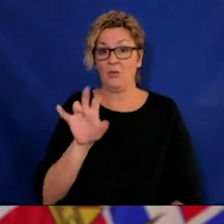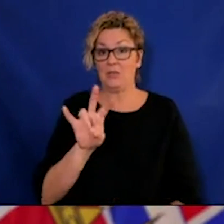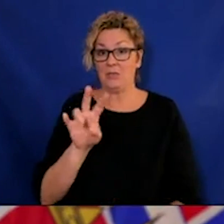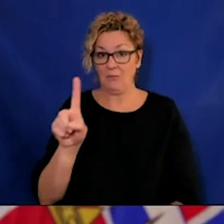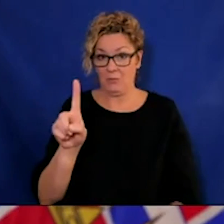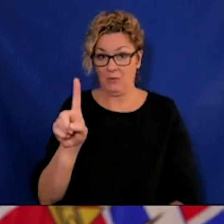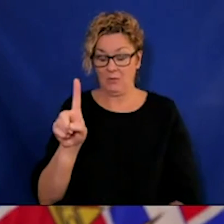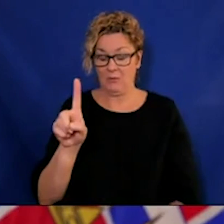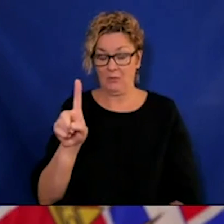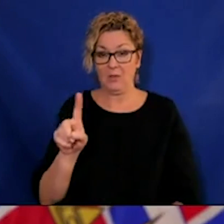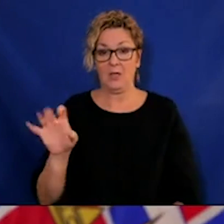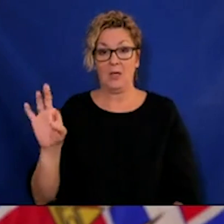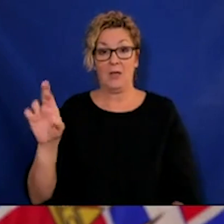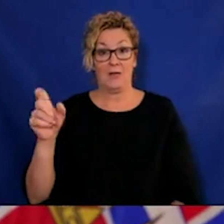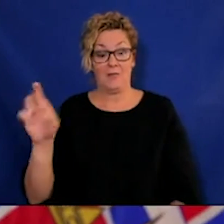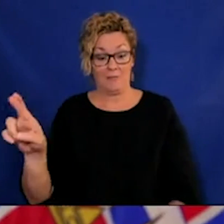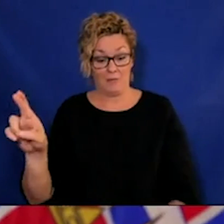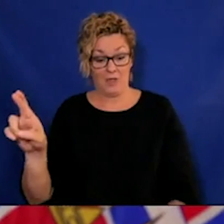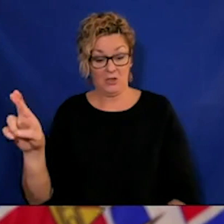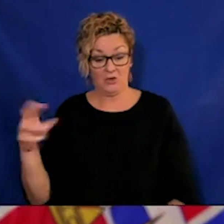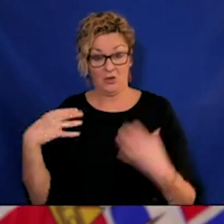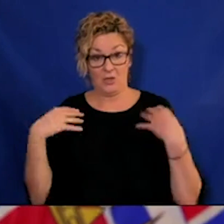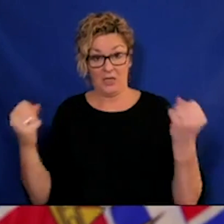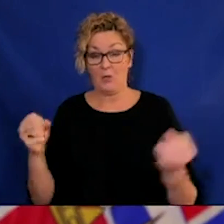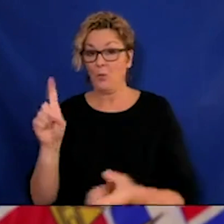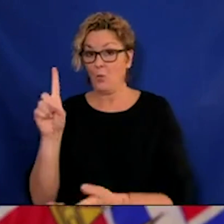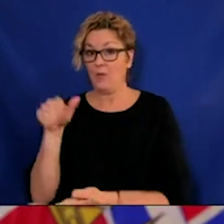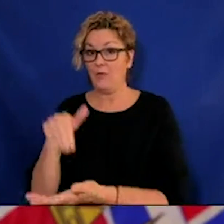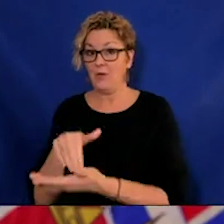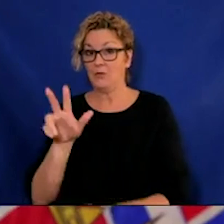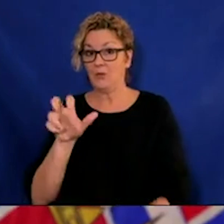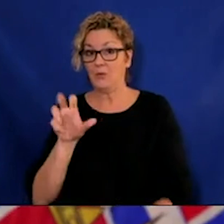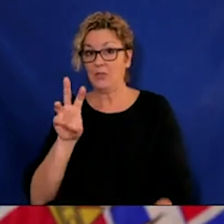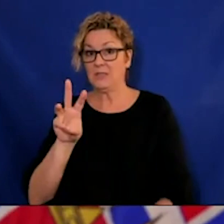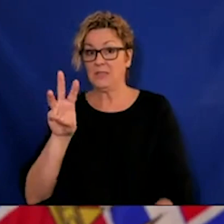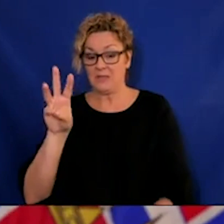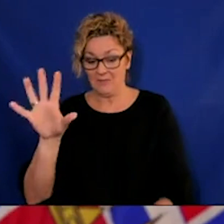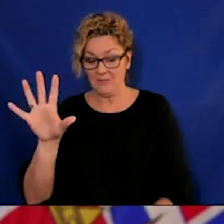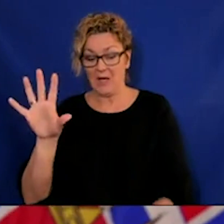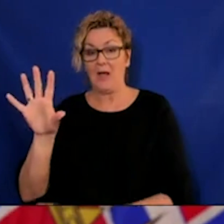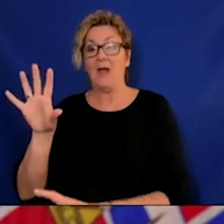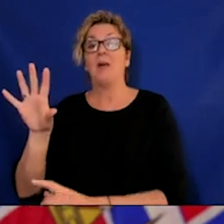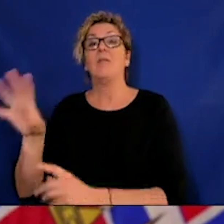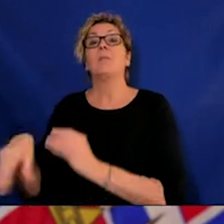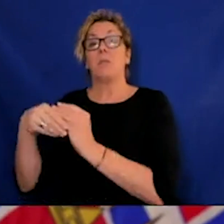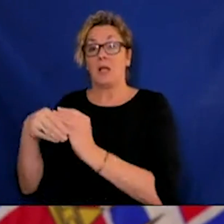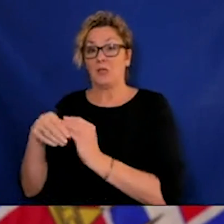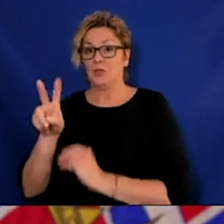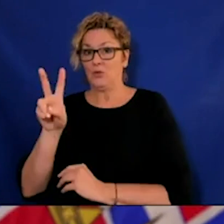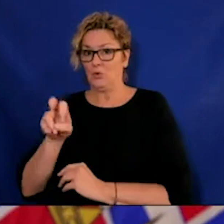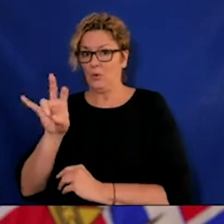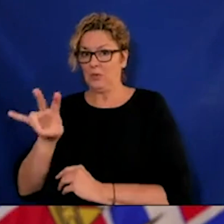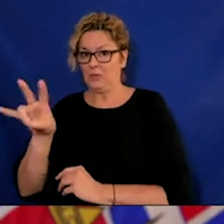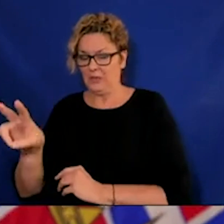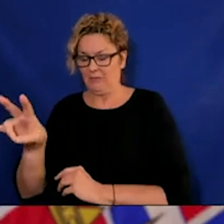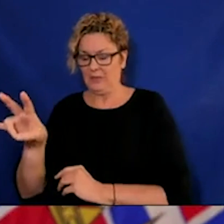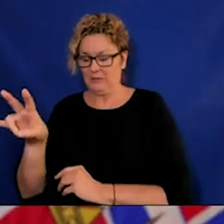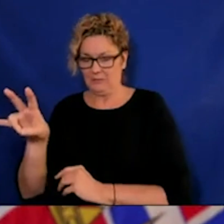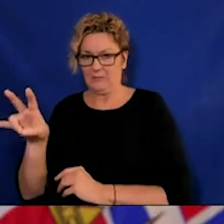1,365 new cases, plus the additional 277 historical cases from the Fraser Health Region,